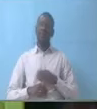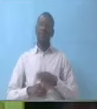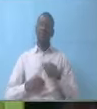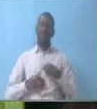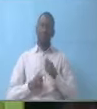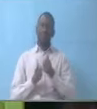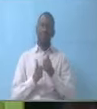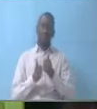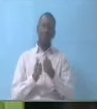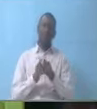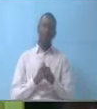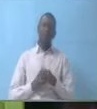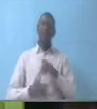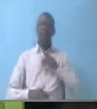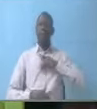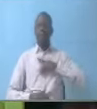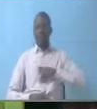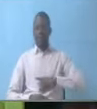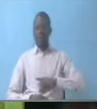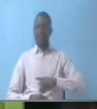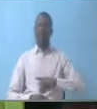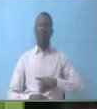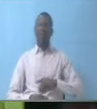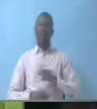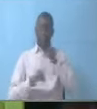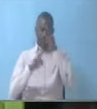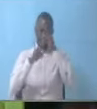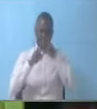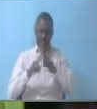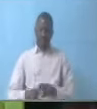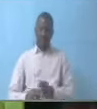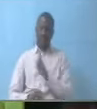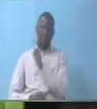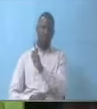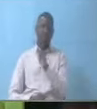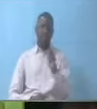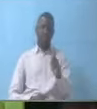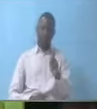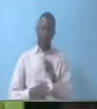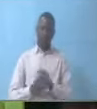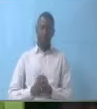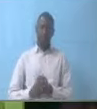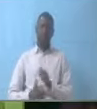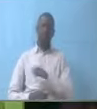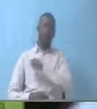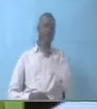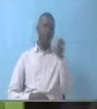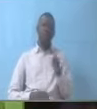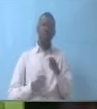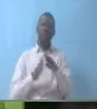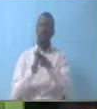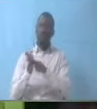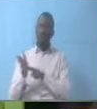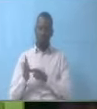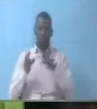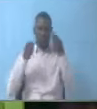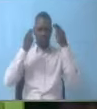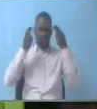meekness, patience, respect for one another, and the rule of